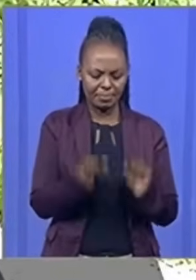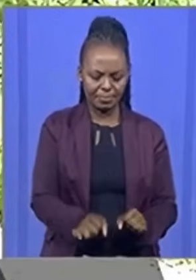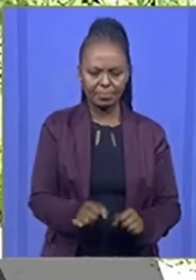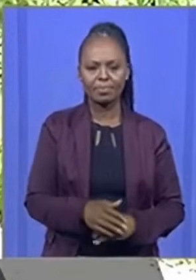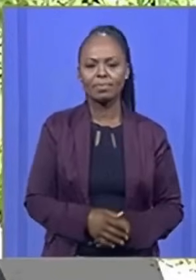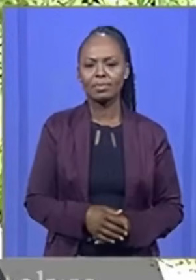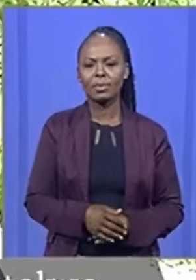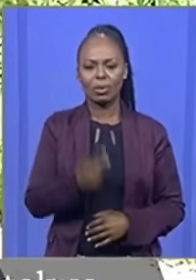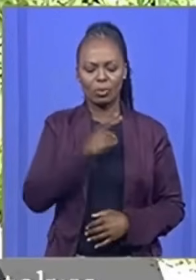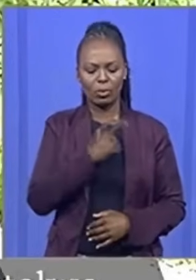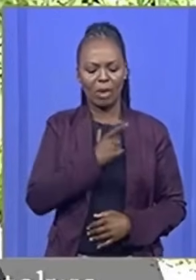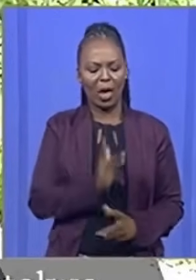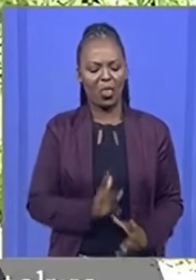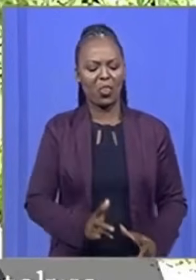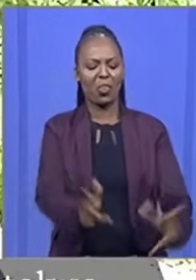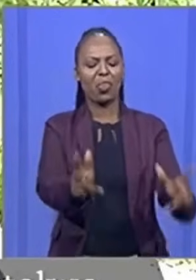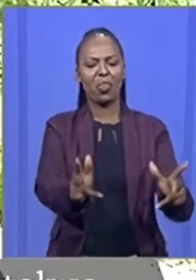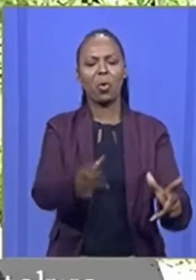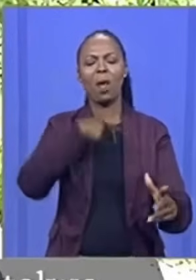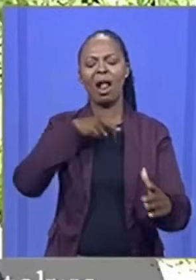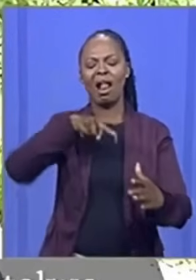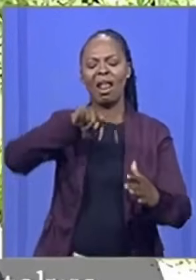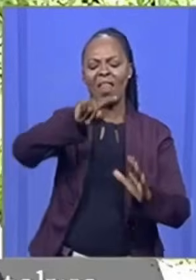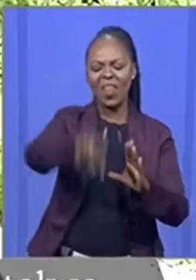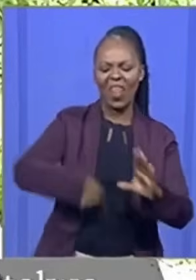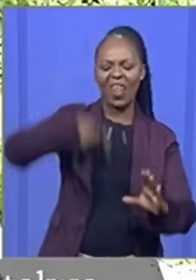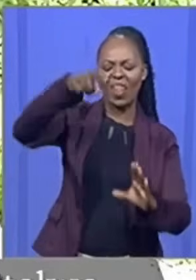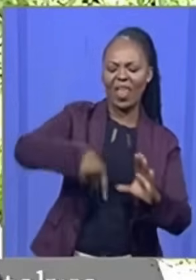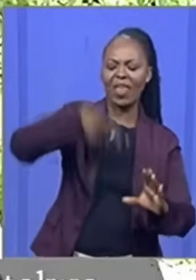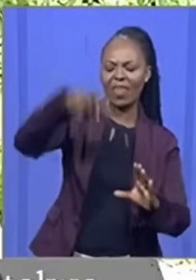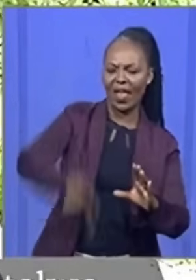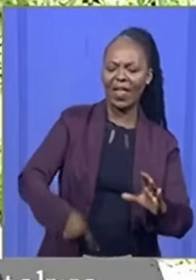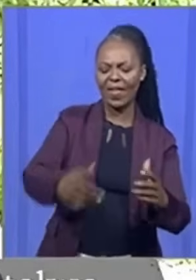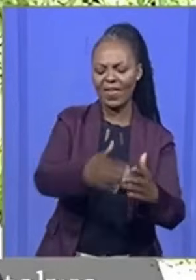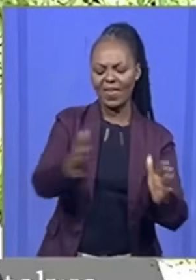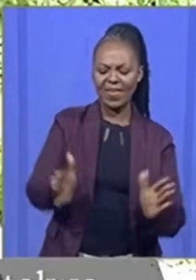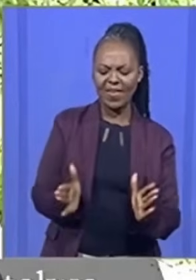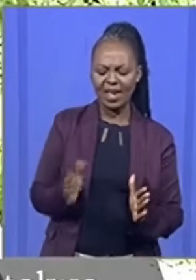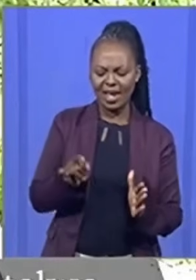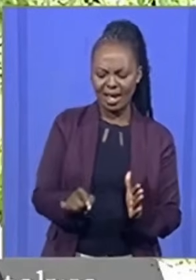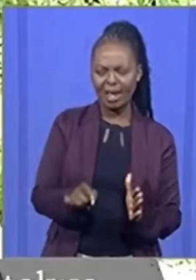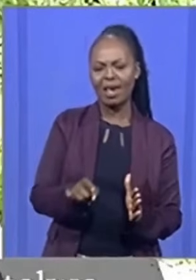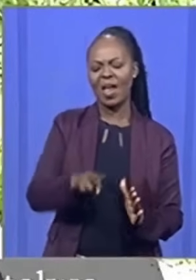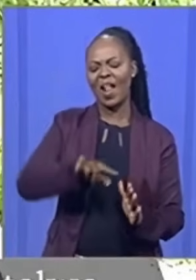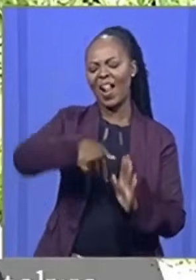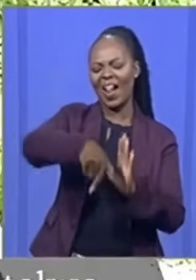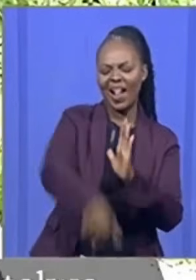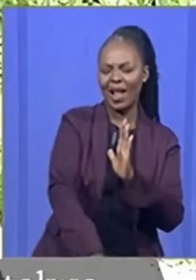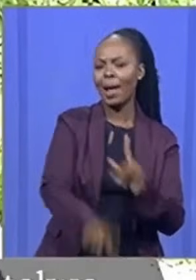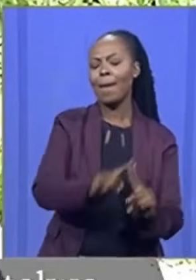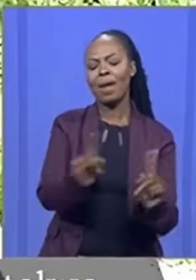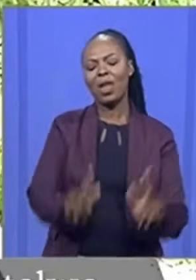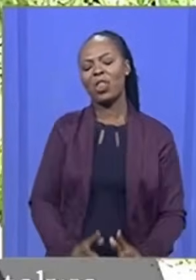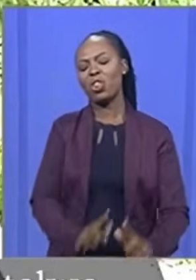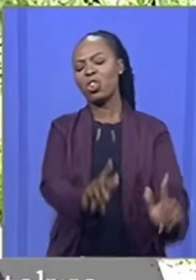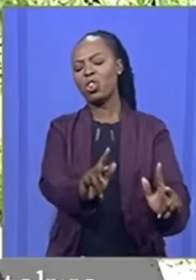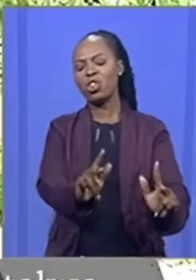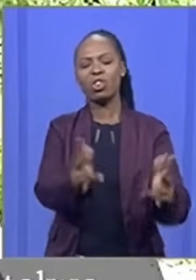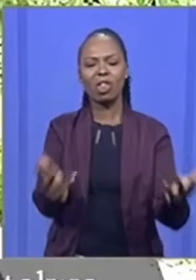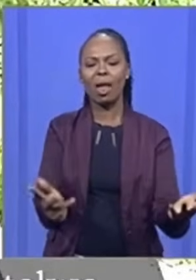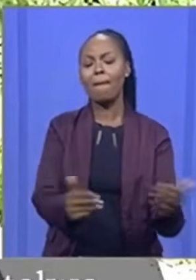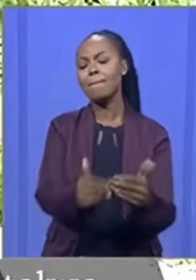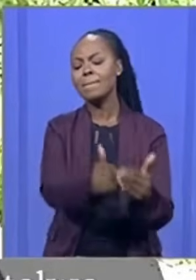hore ho be le mokoti o tshikilweng moo wa tloelwa o ile hore ha hona motho o hlokomelang kapa